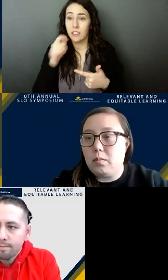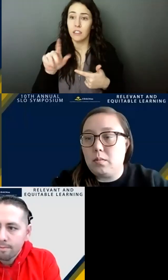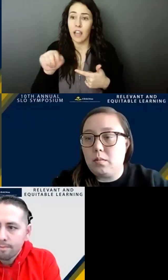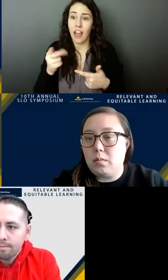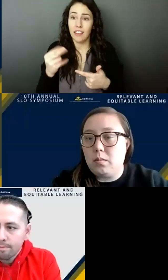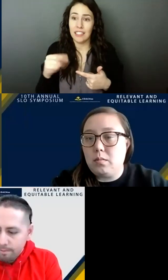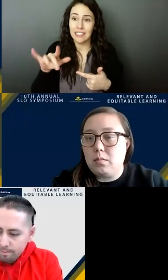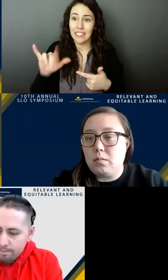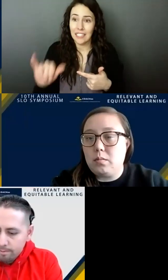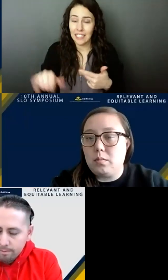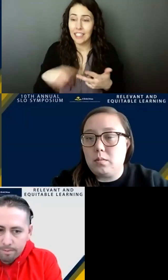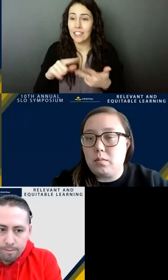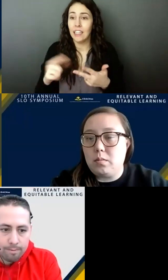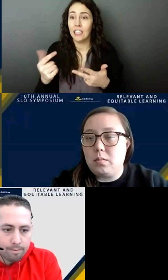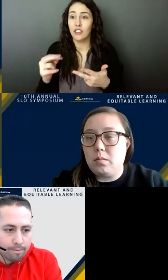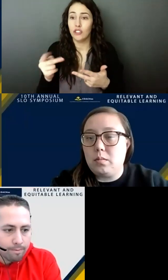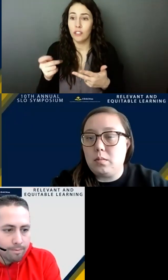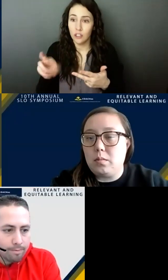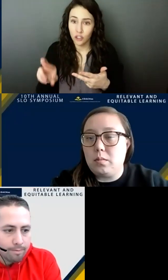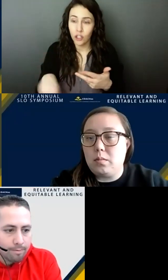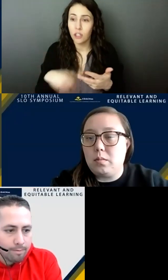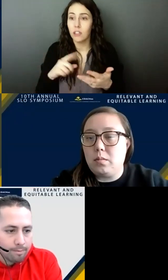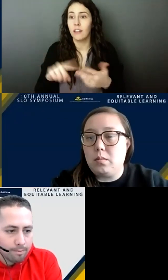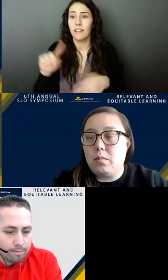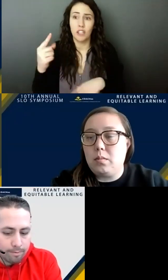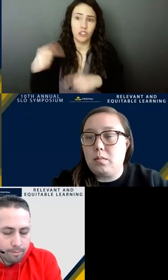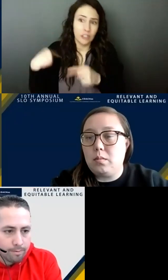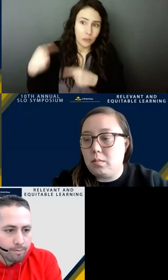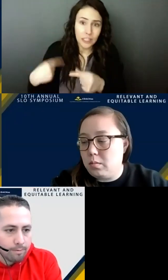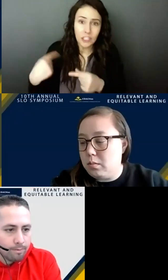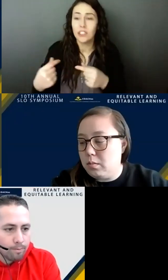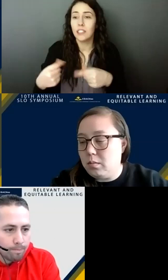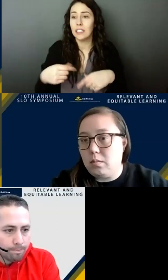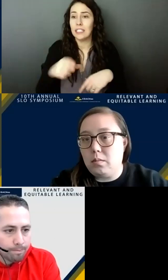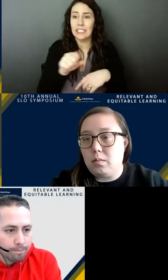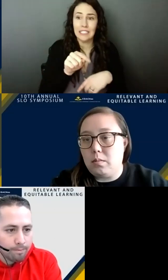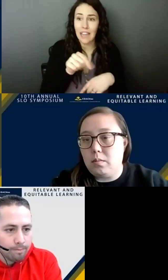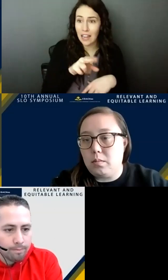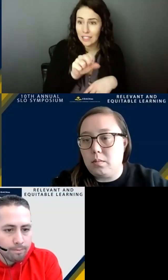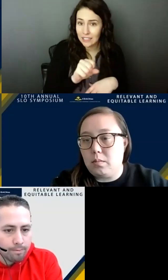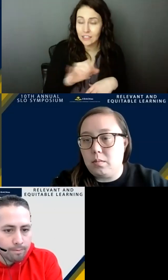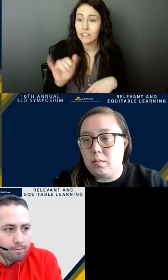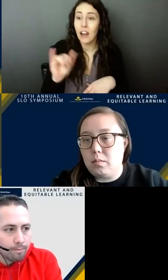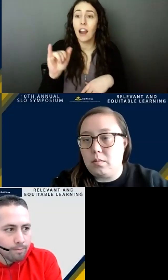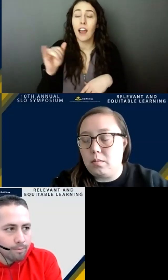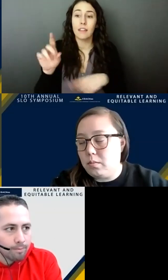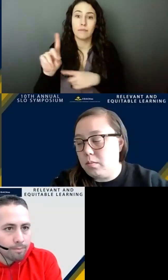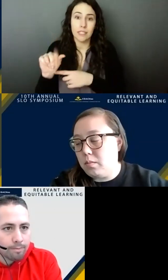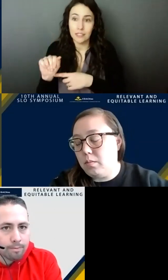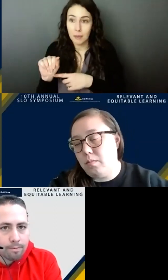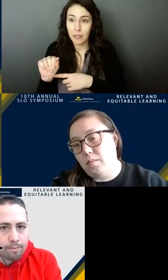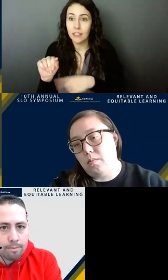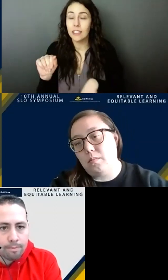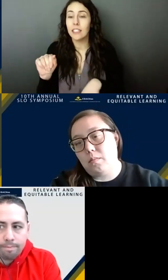socioeconomic status, right? First generation status, Pell status. We also want to think about other things like disability, students with